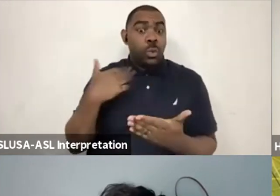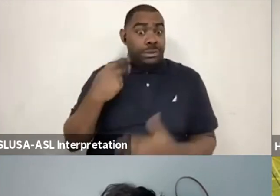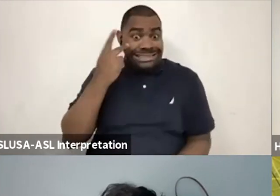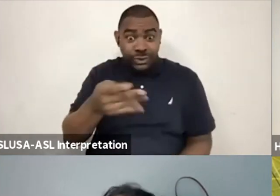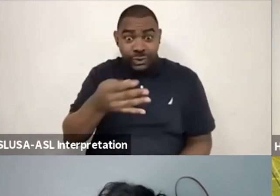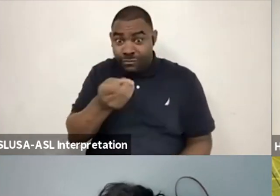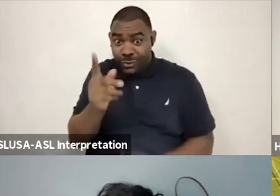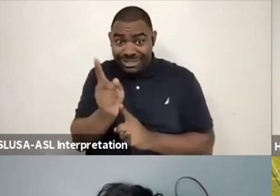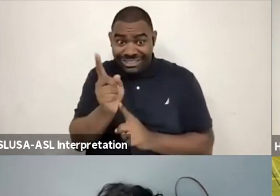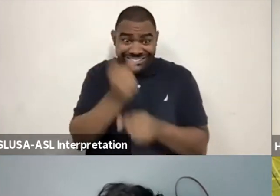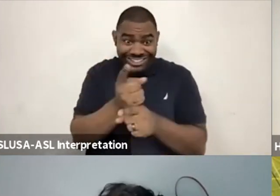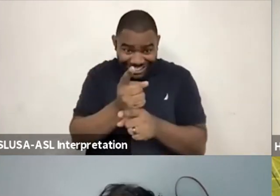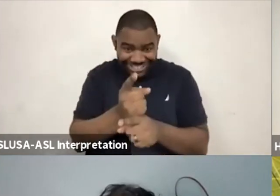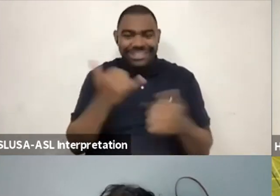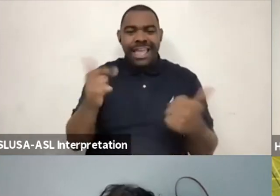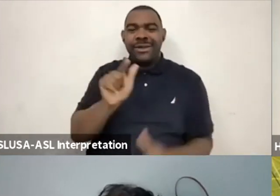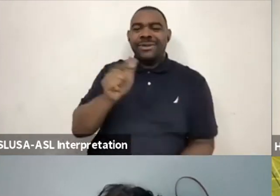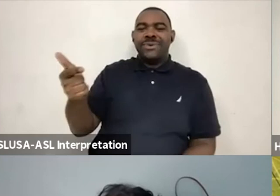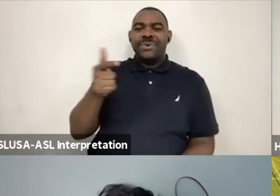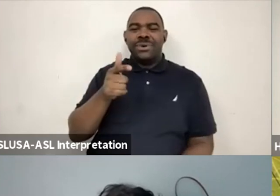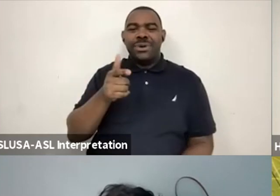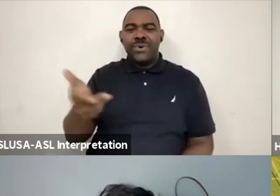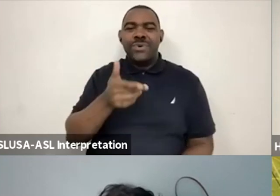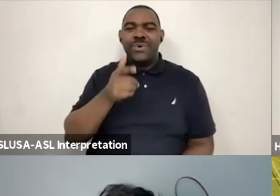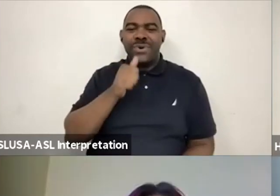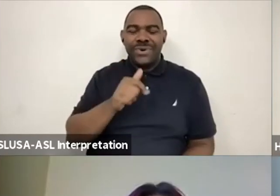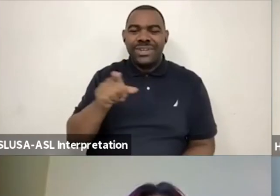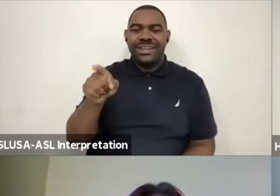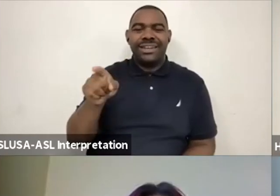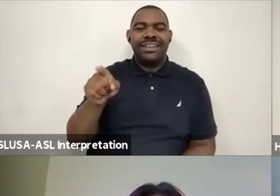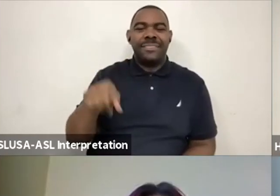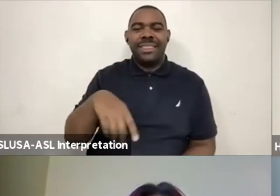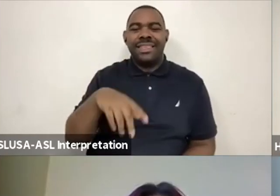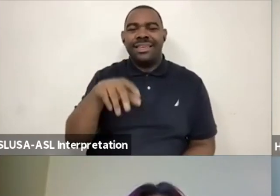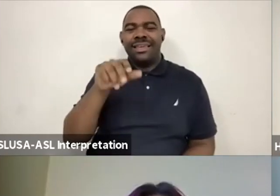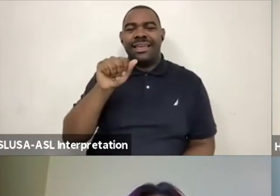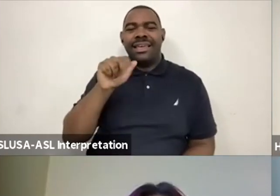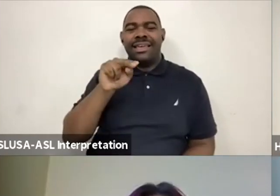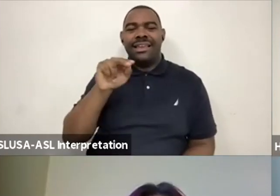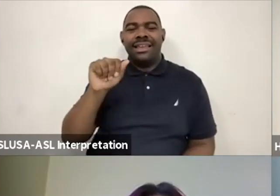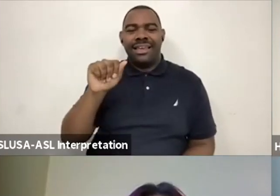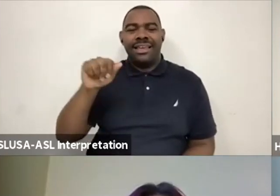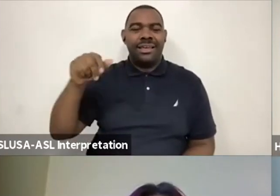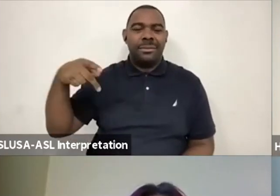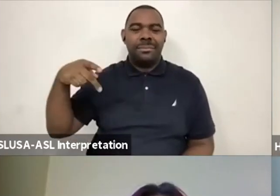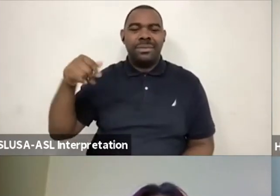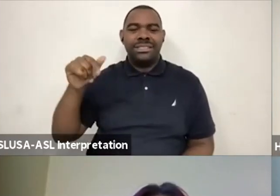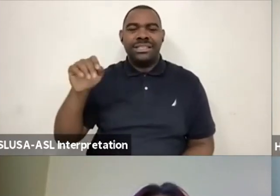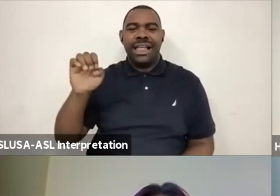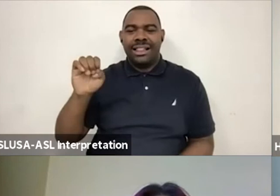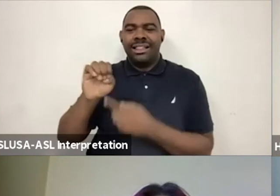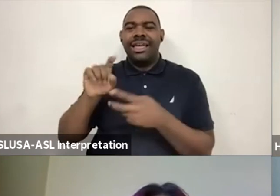few minutes. And I'm going to bring over here Anna and